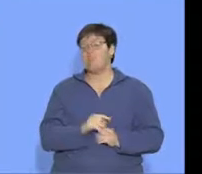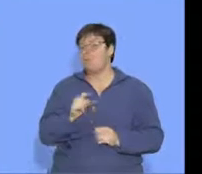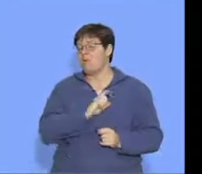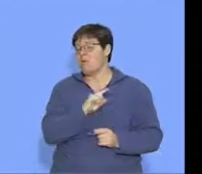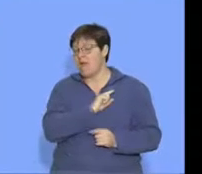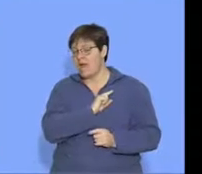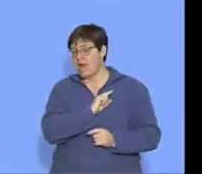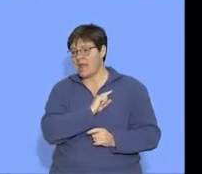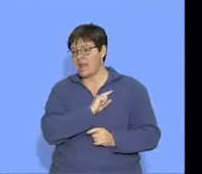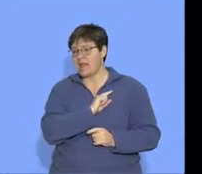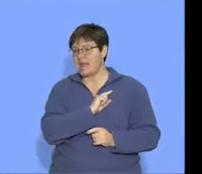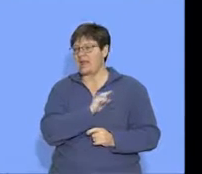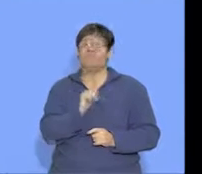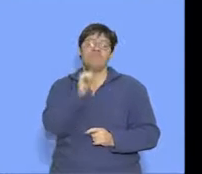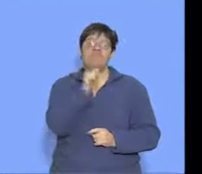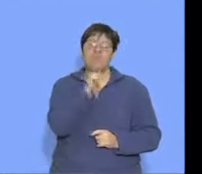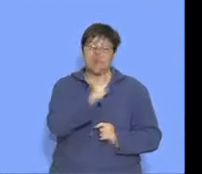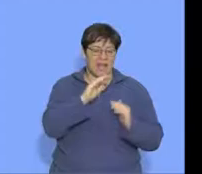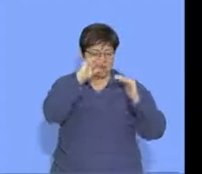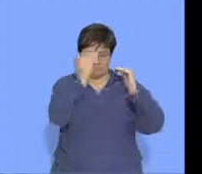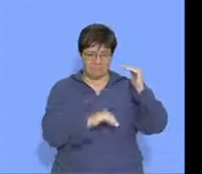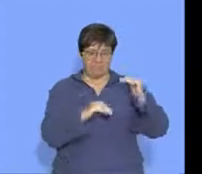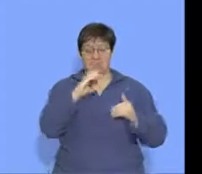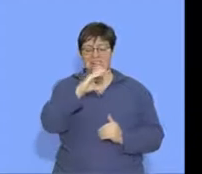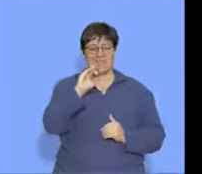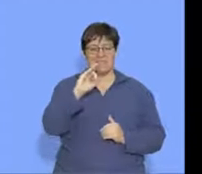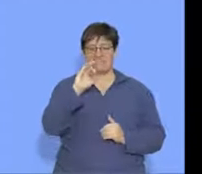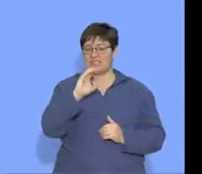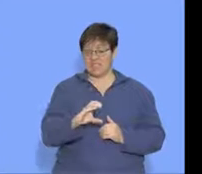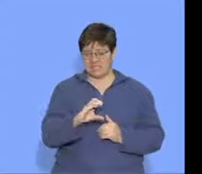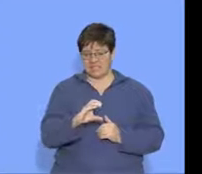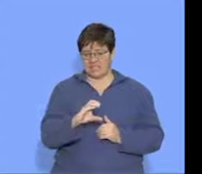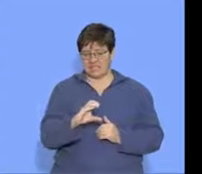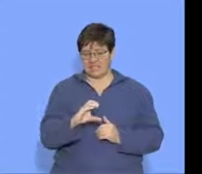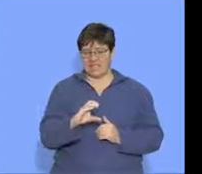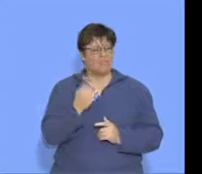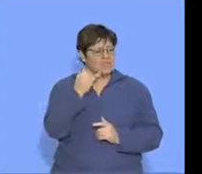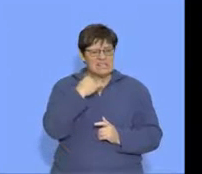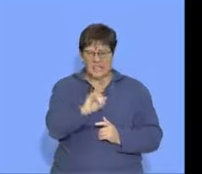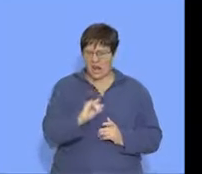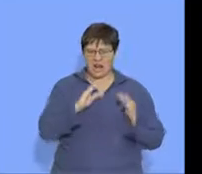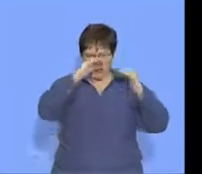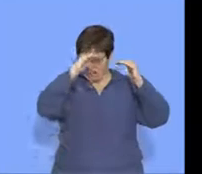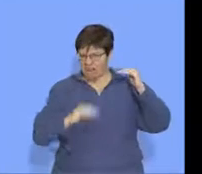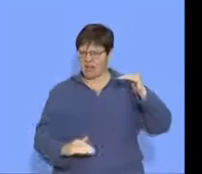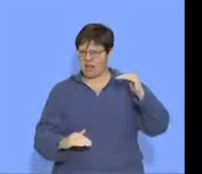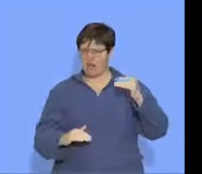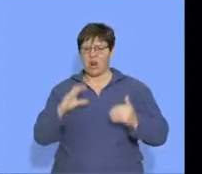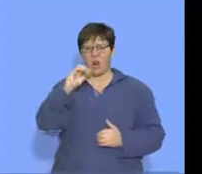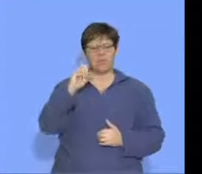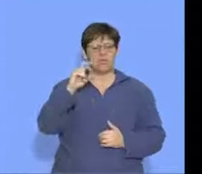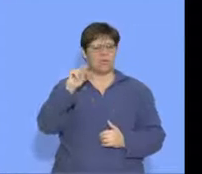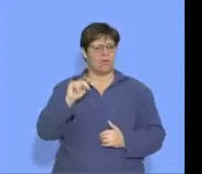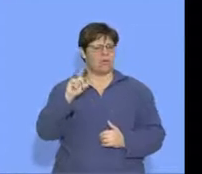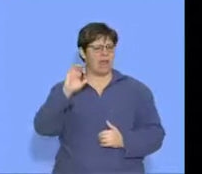why, despite a reduction in the use of CFCs, there was still a decline in the ozone layer.